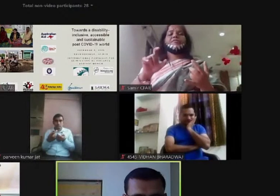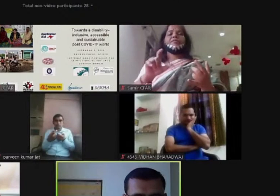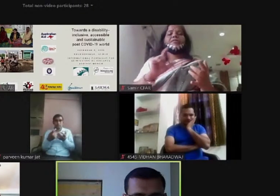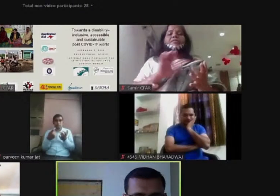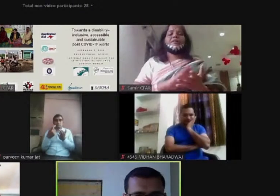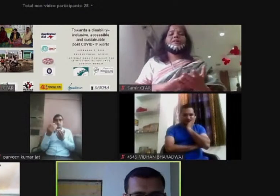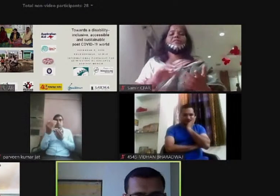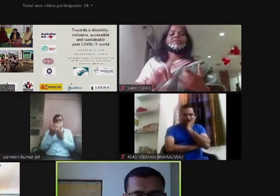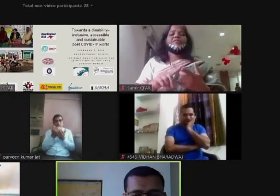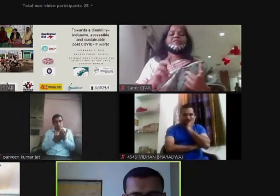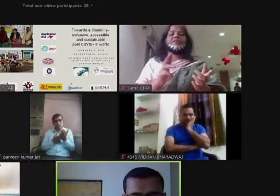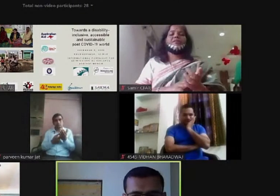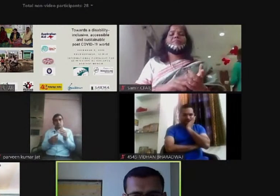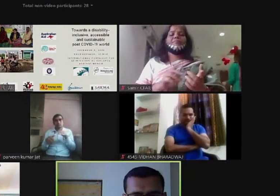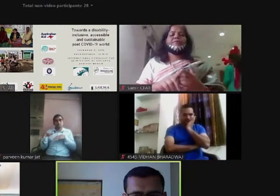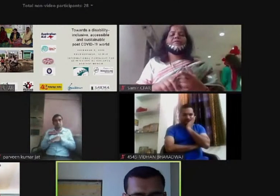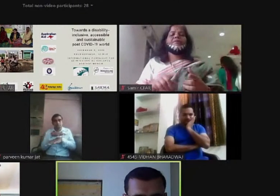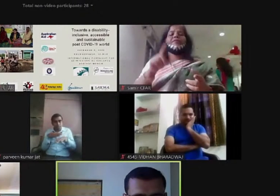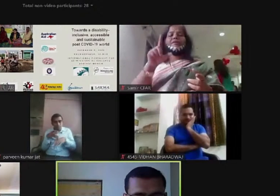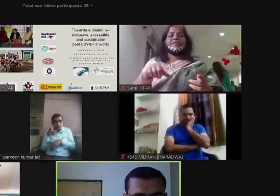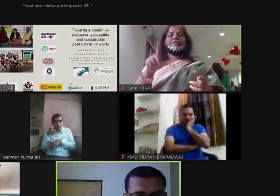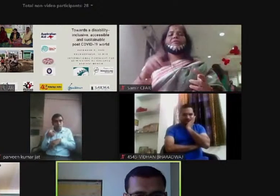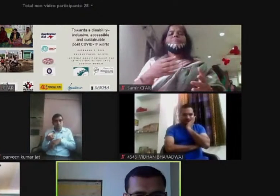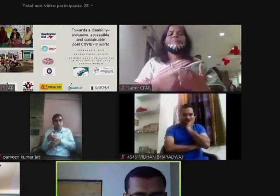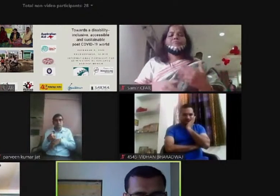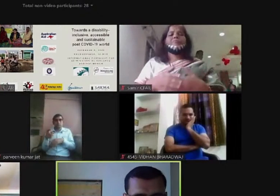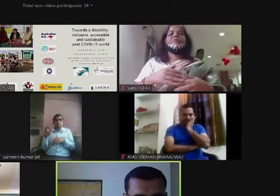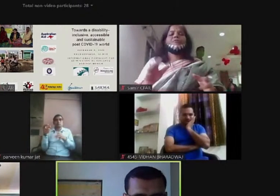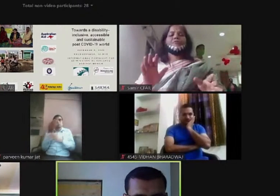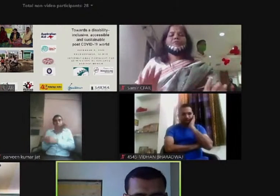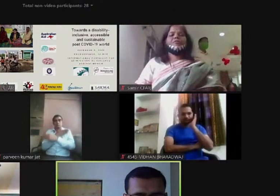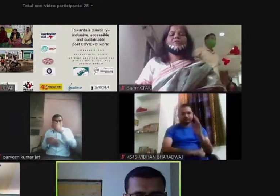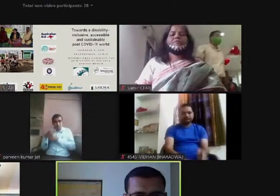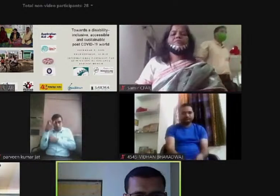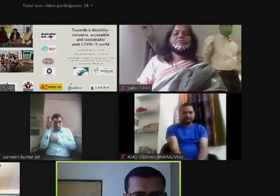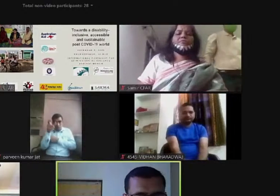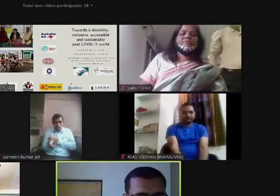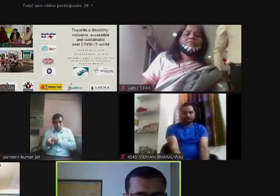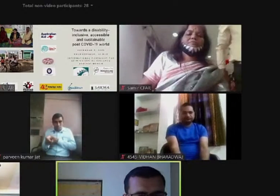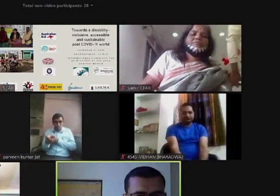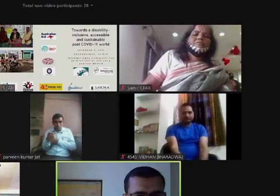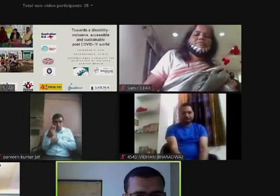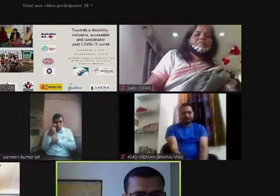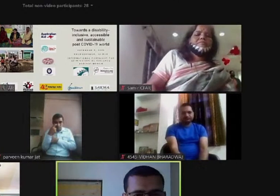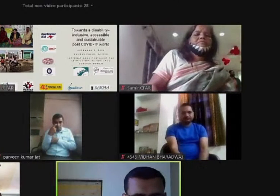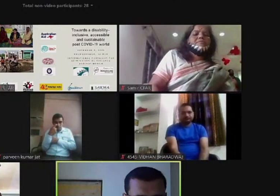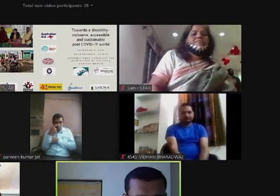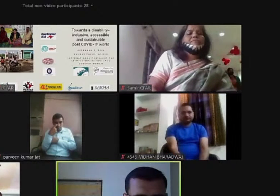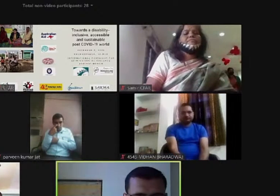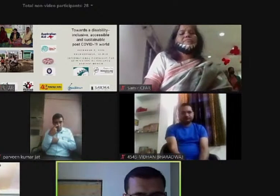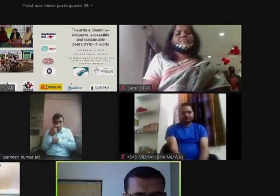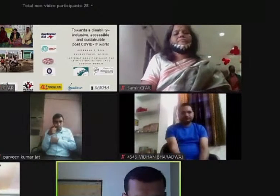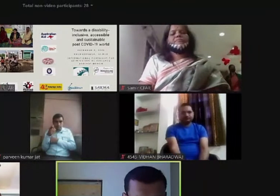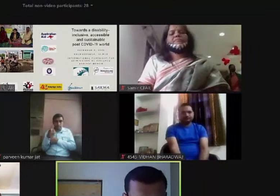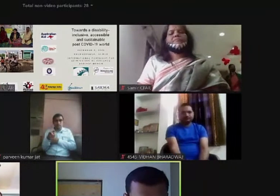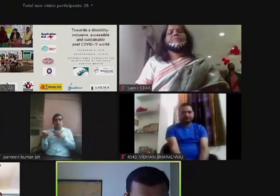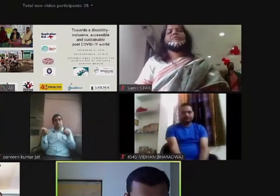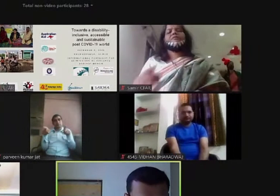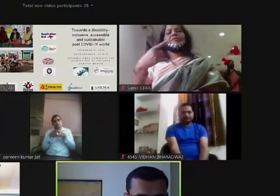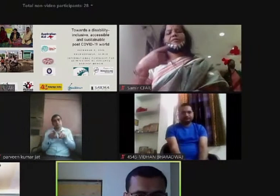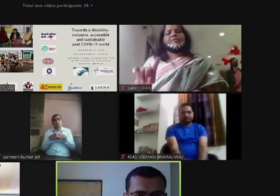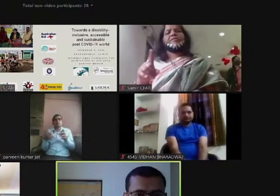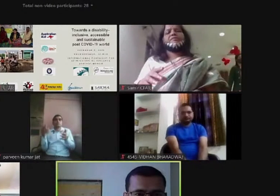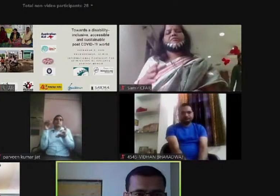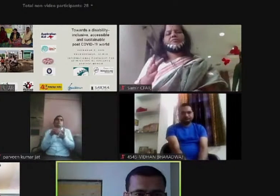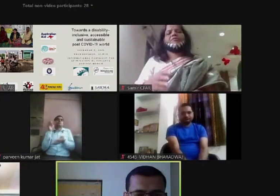and programs that exist and what provisions exist for people with disabilities, it should be implemented